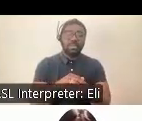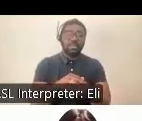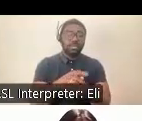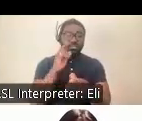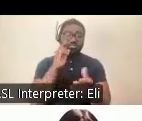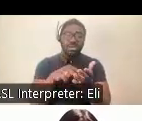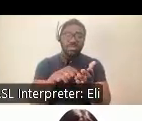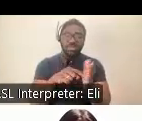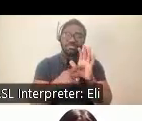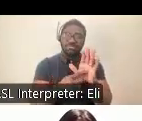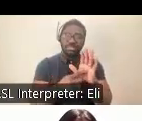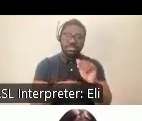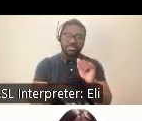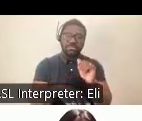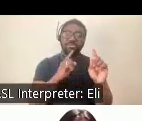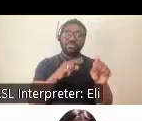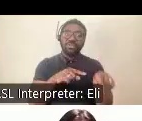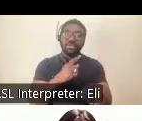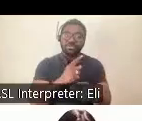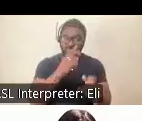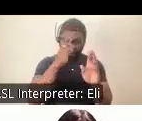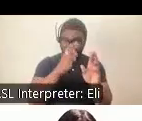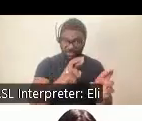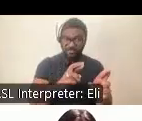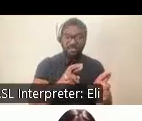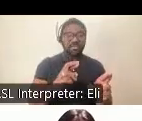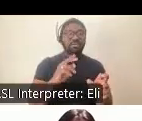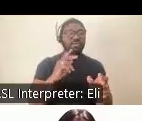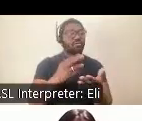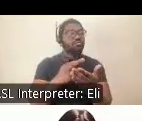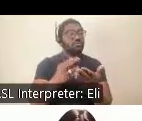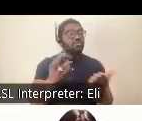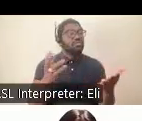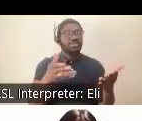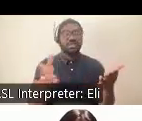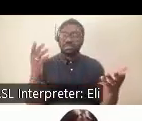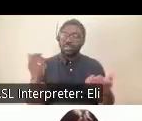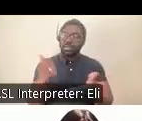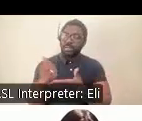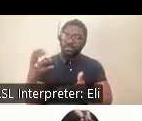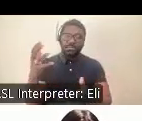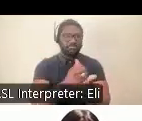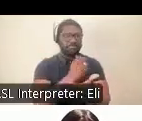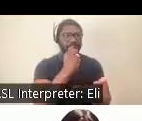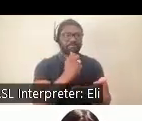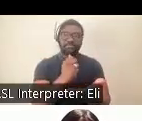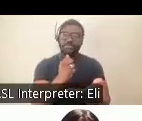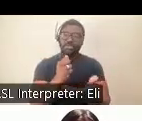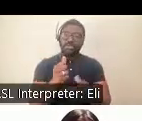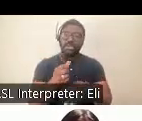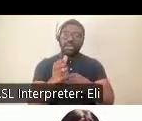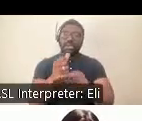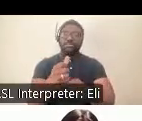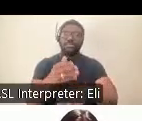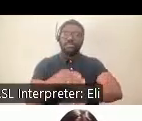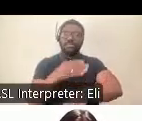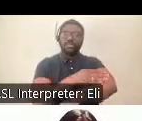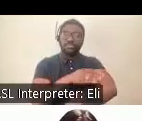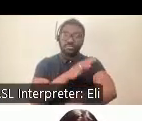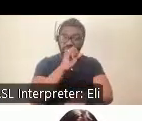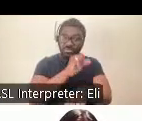people to the right resources, we help them move forward, not just in employment, but in their life. Next slide.